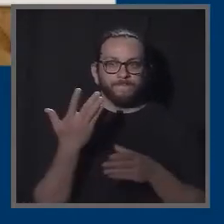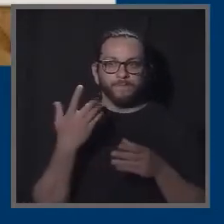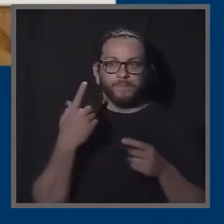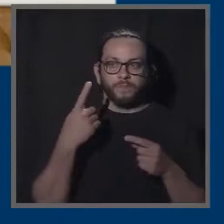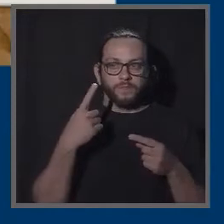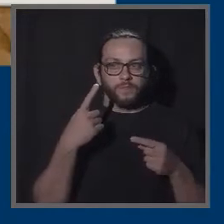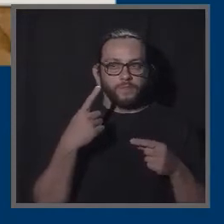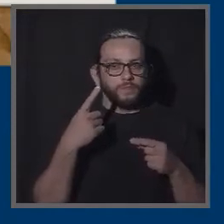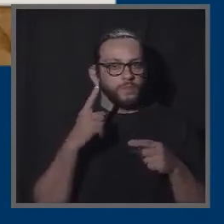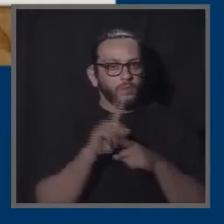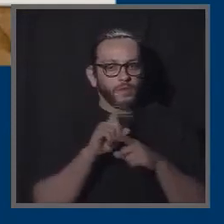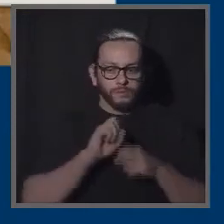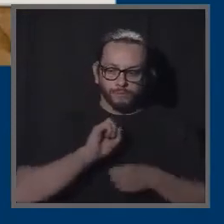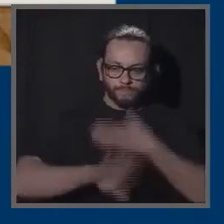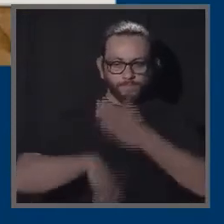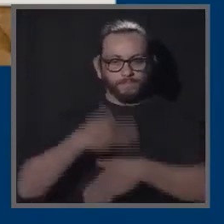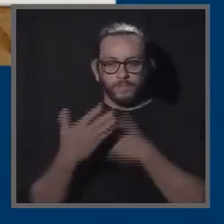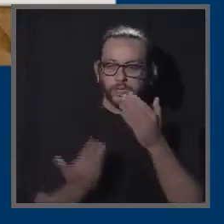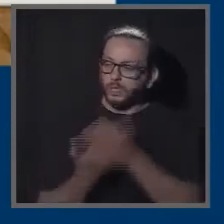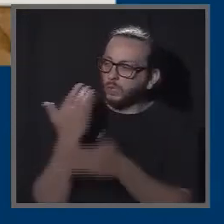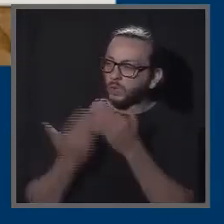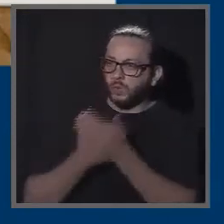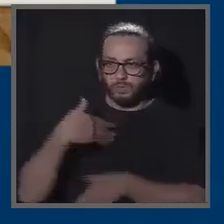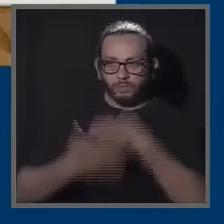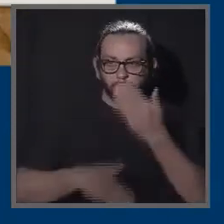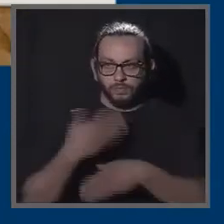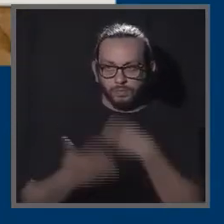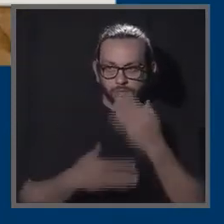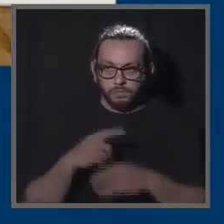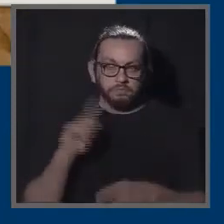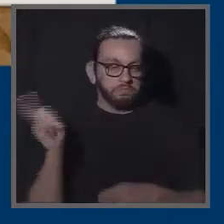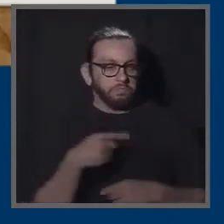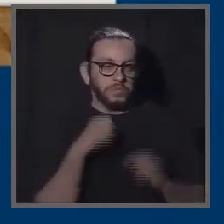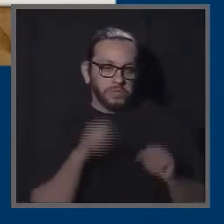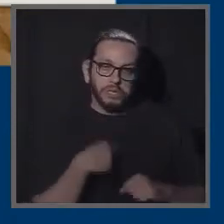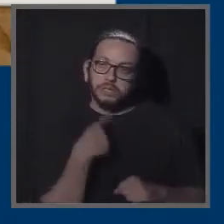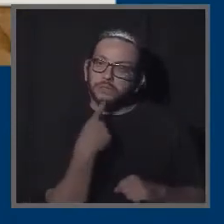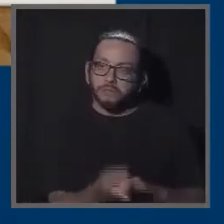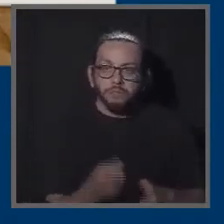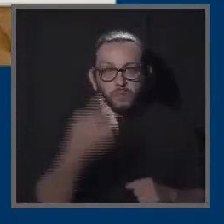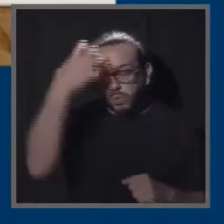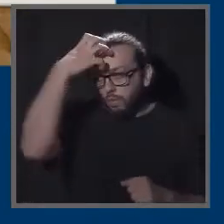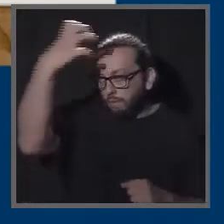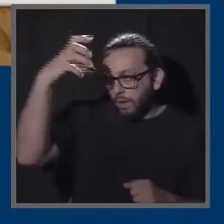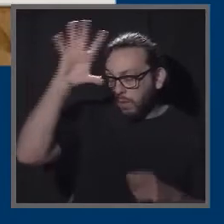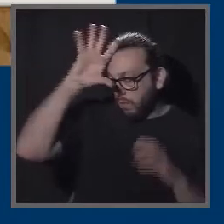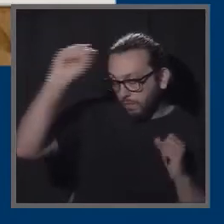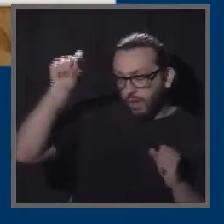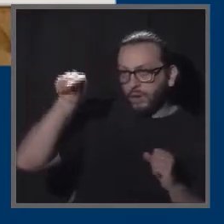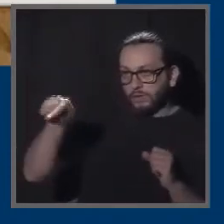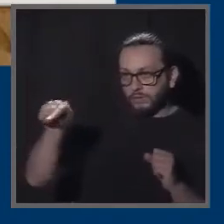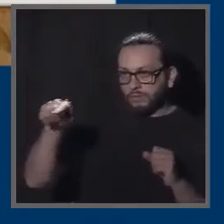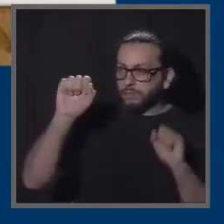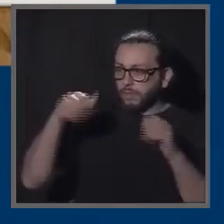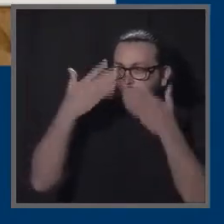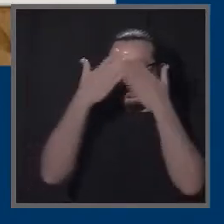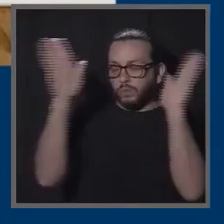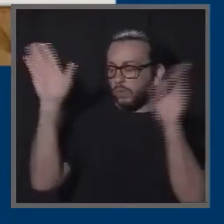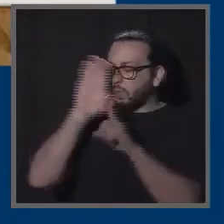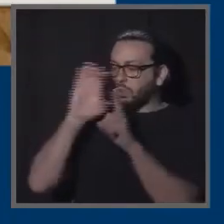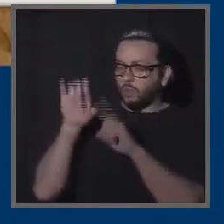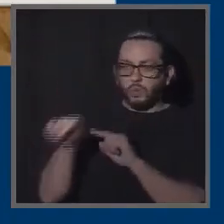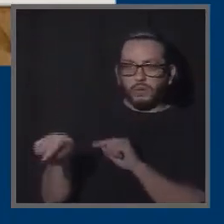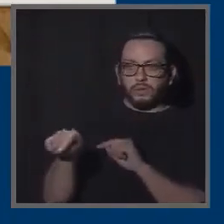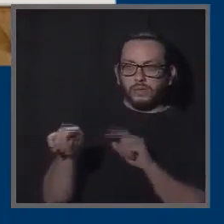cultural governance, and we could say cultural democracy. But of course, cultural